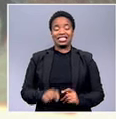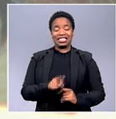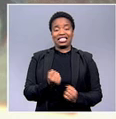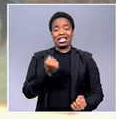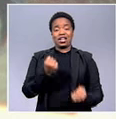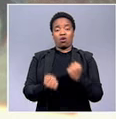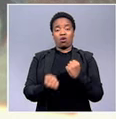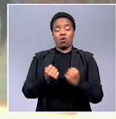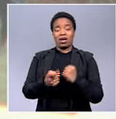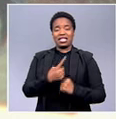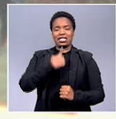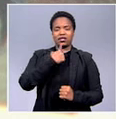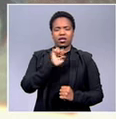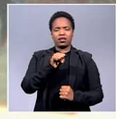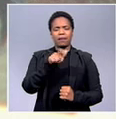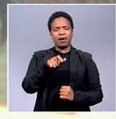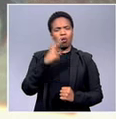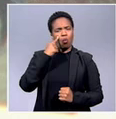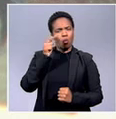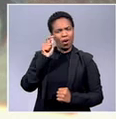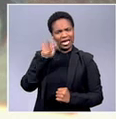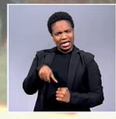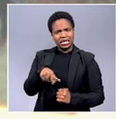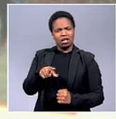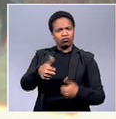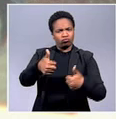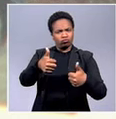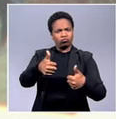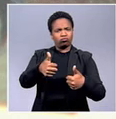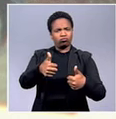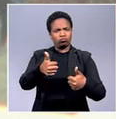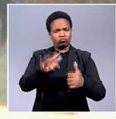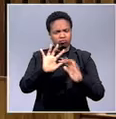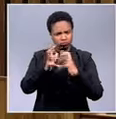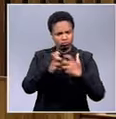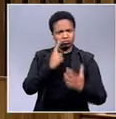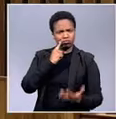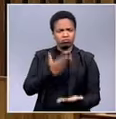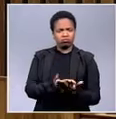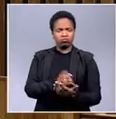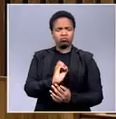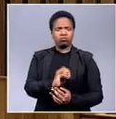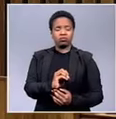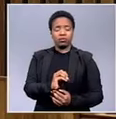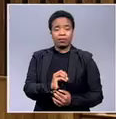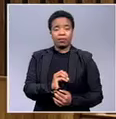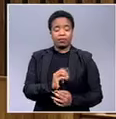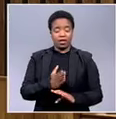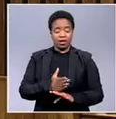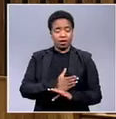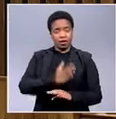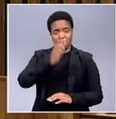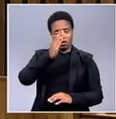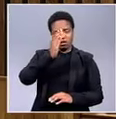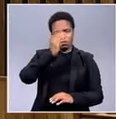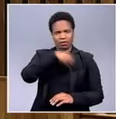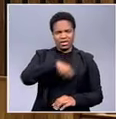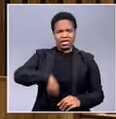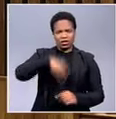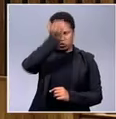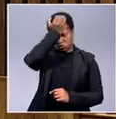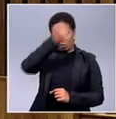state witnesses were credible and corroborated each other's evidence. The former president says he can't help but think his